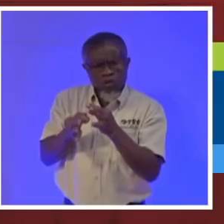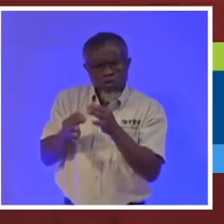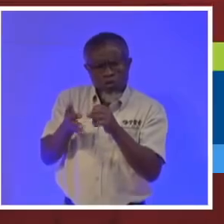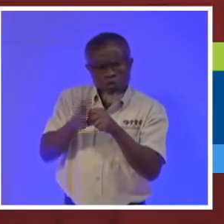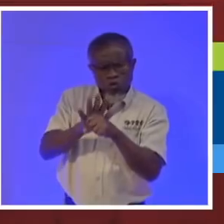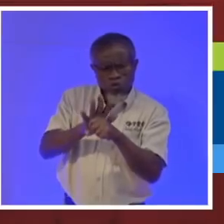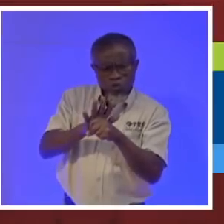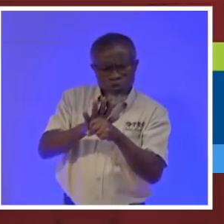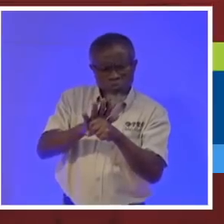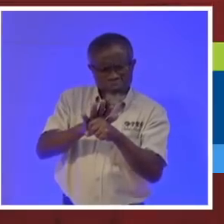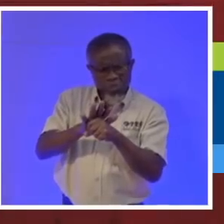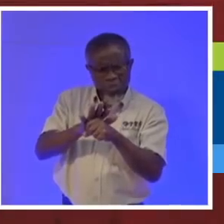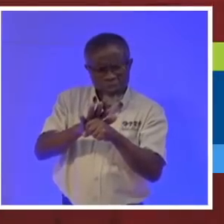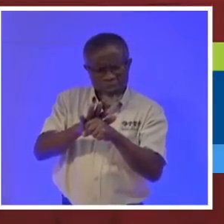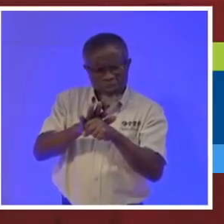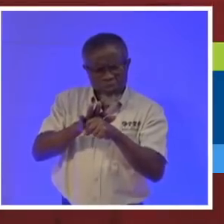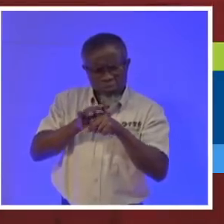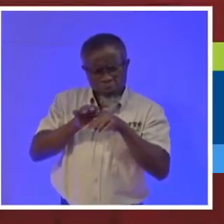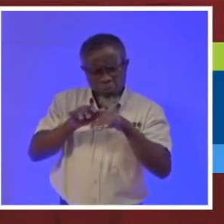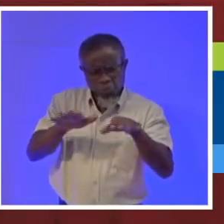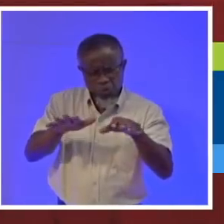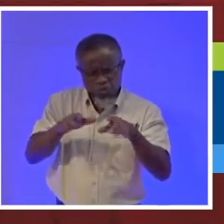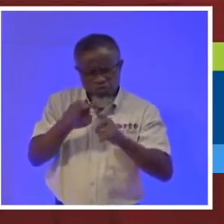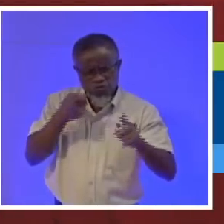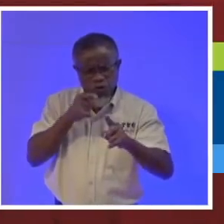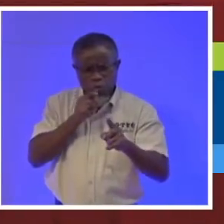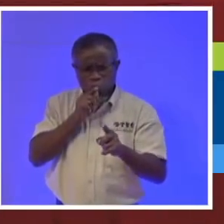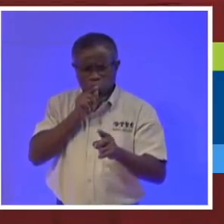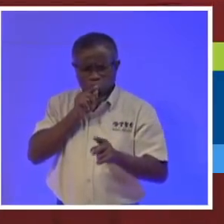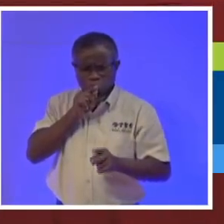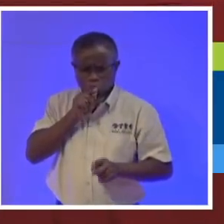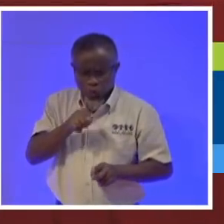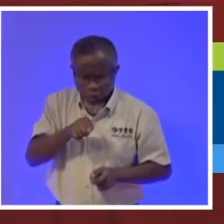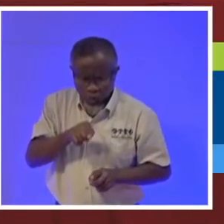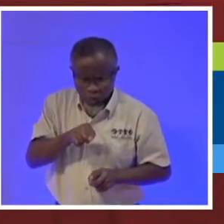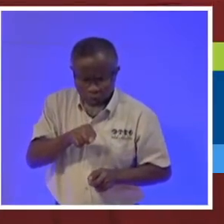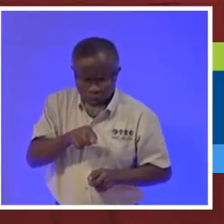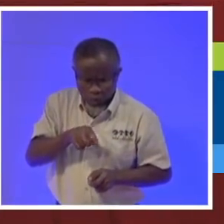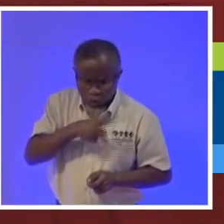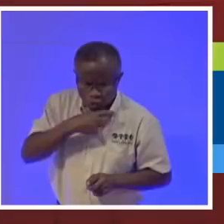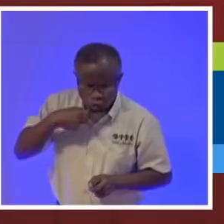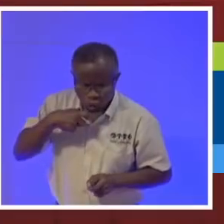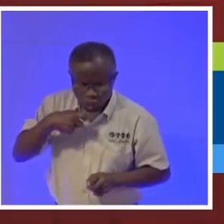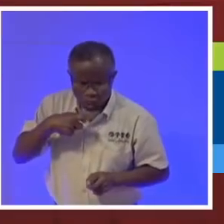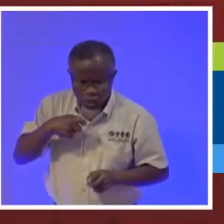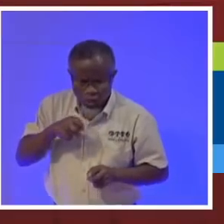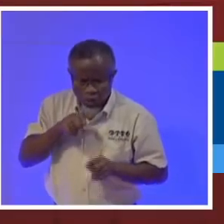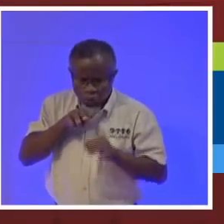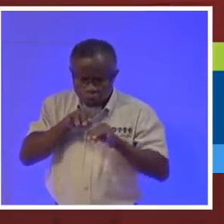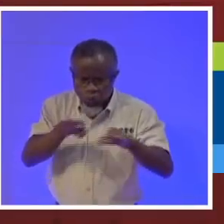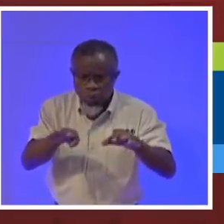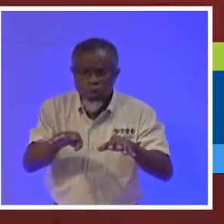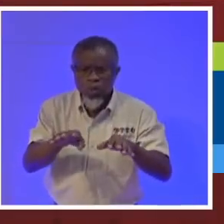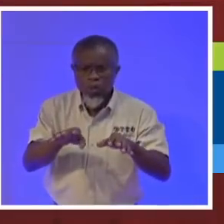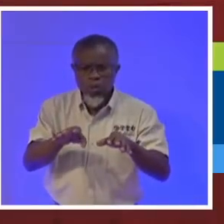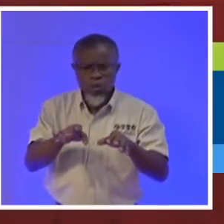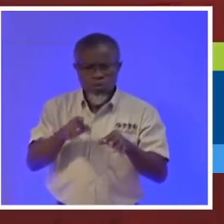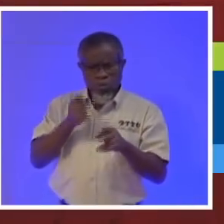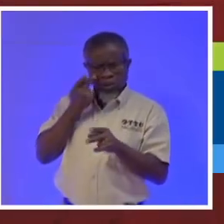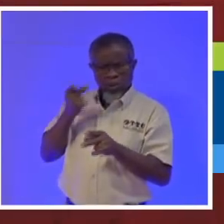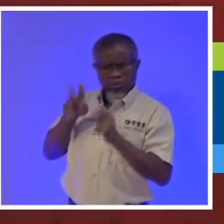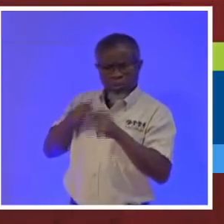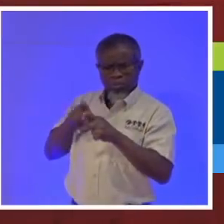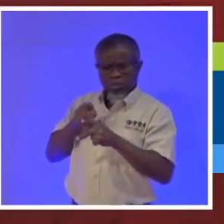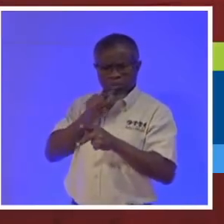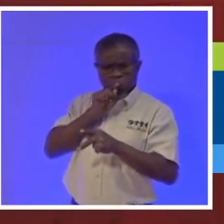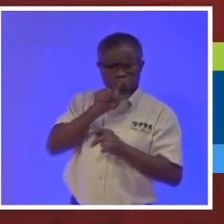can spread from dry spit, the concern is people spit on the streets all the time. Can COVID be spread in